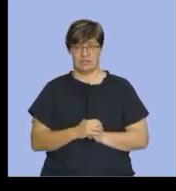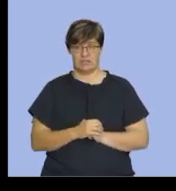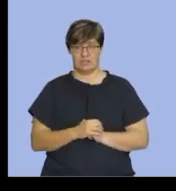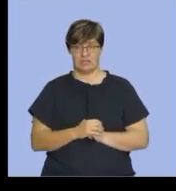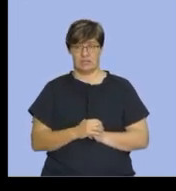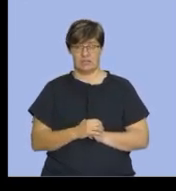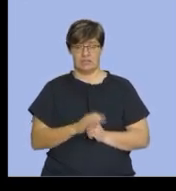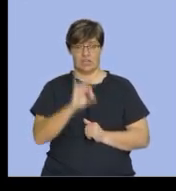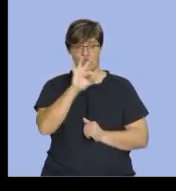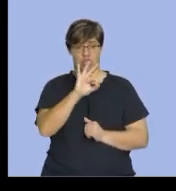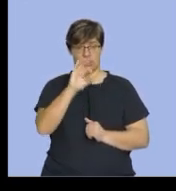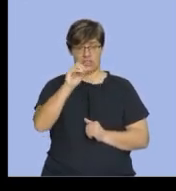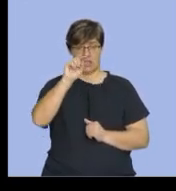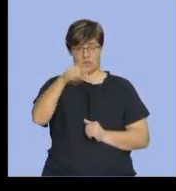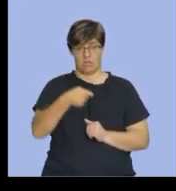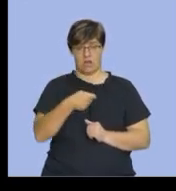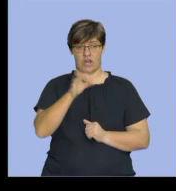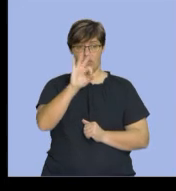is